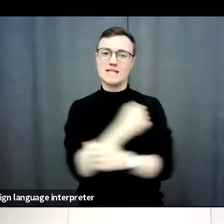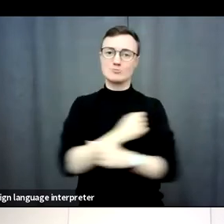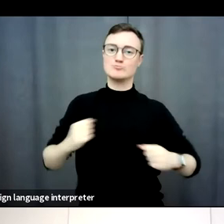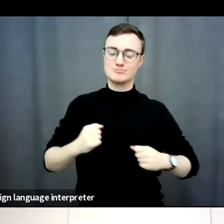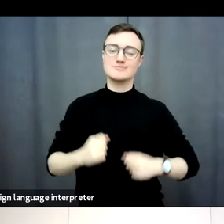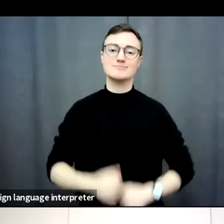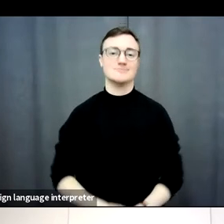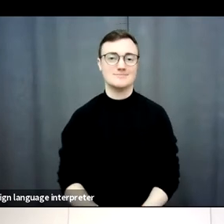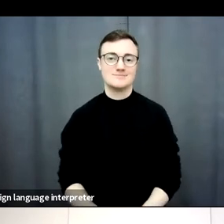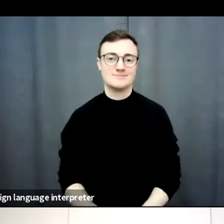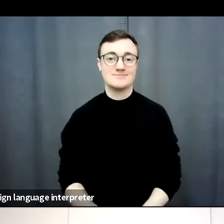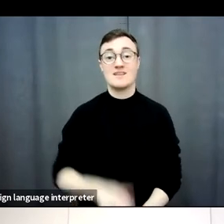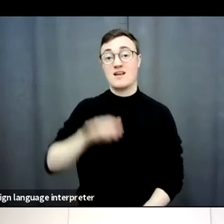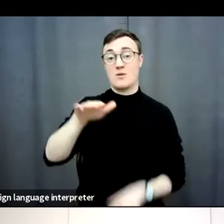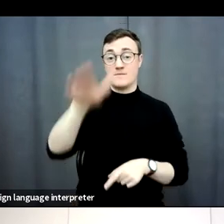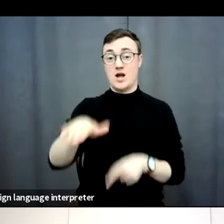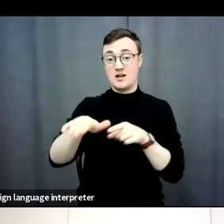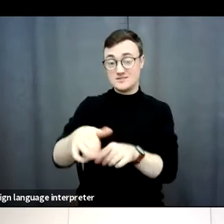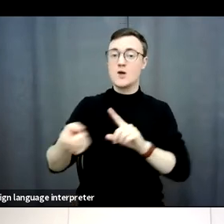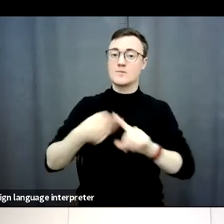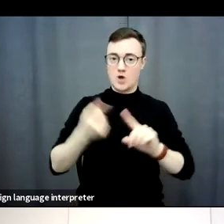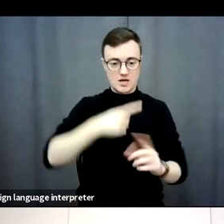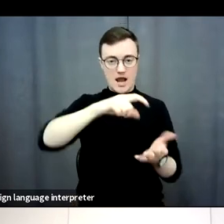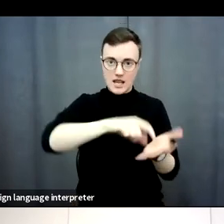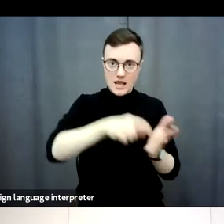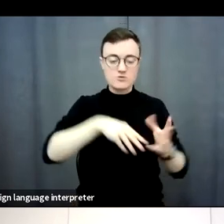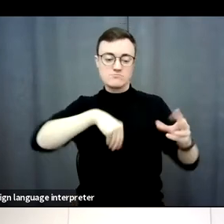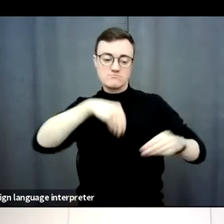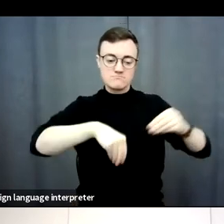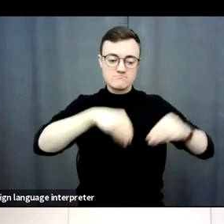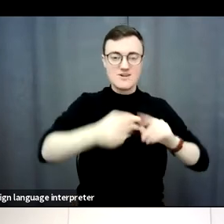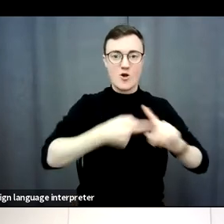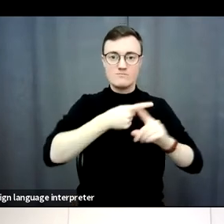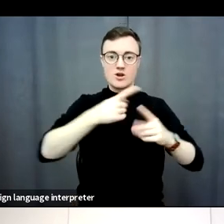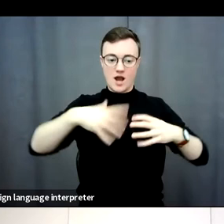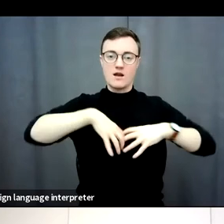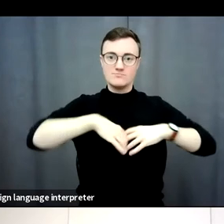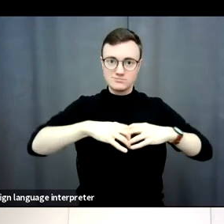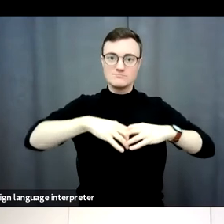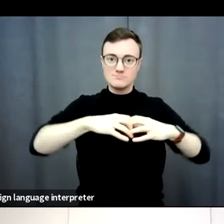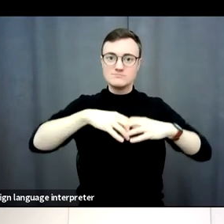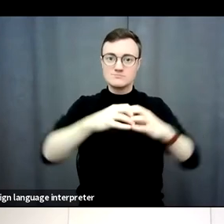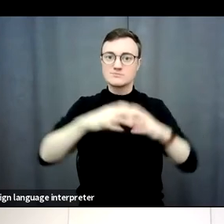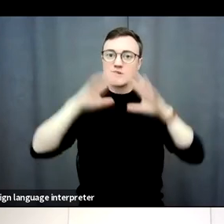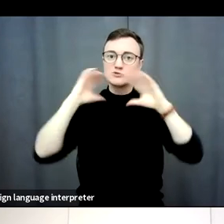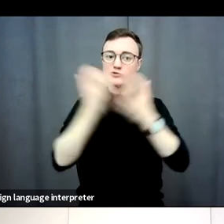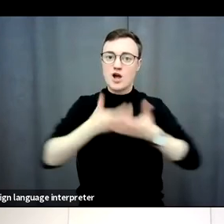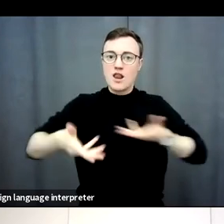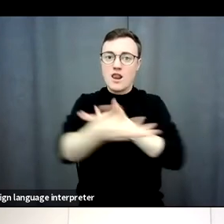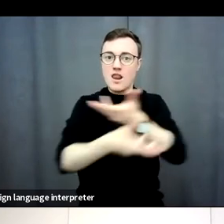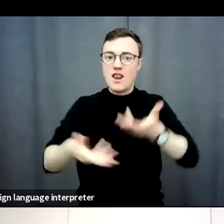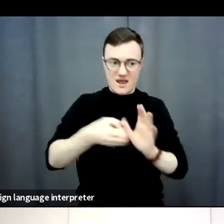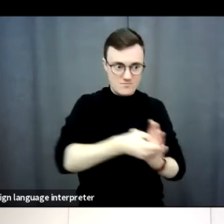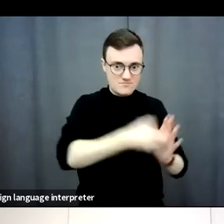build social interactions through Lego activities, it can be an important link to other activities